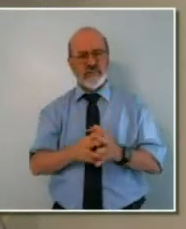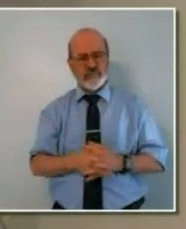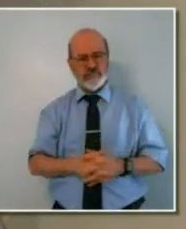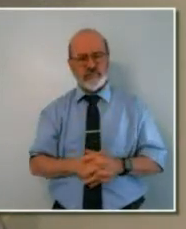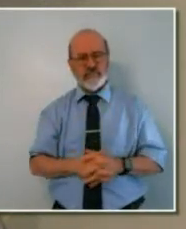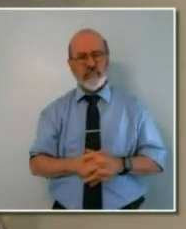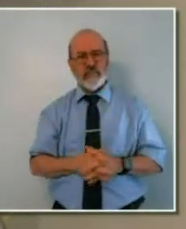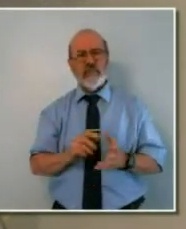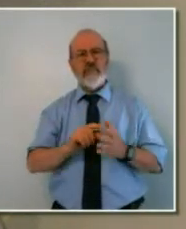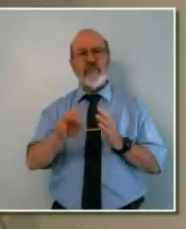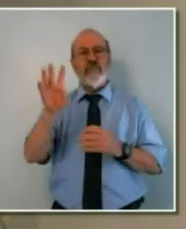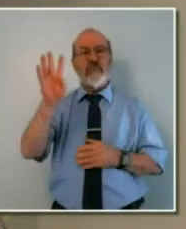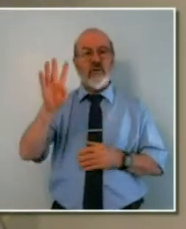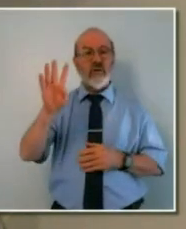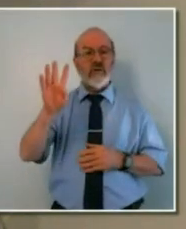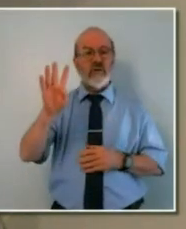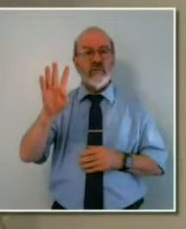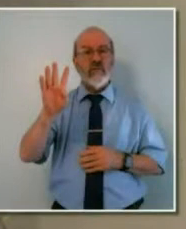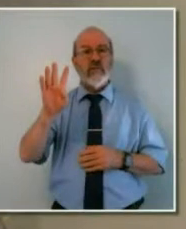verse 4.